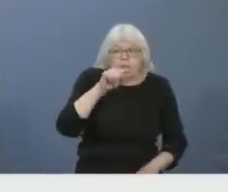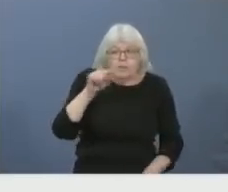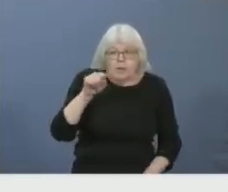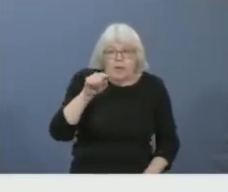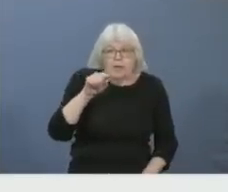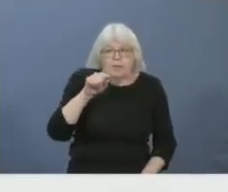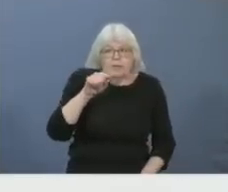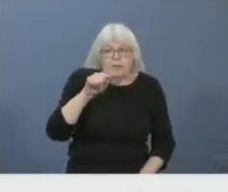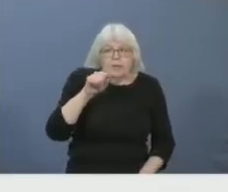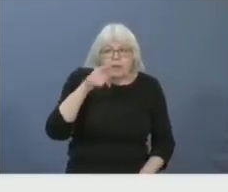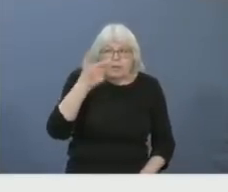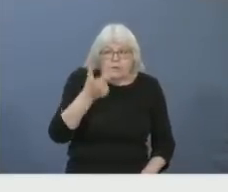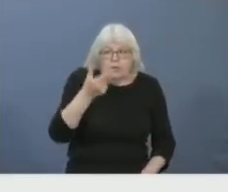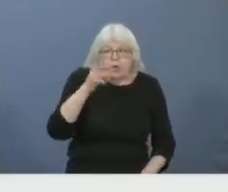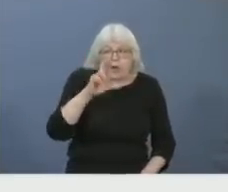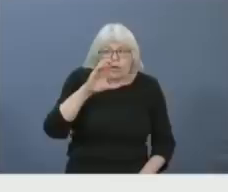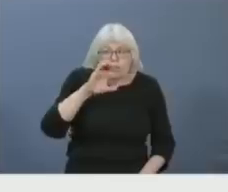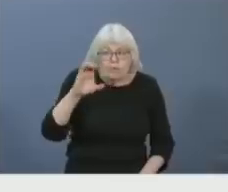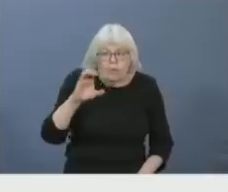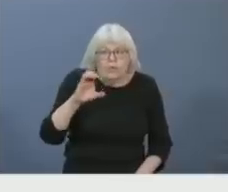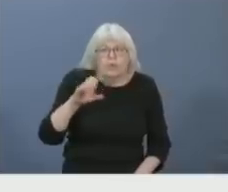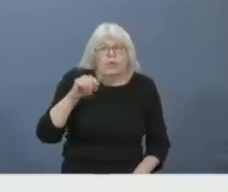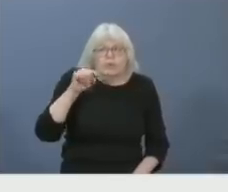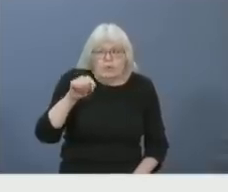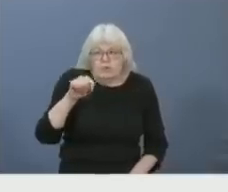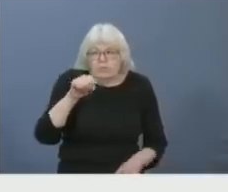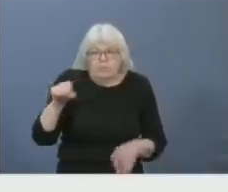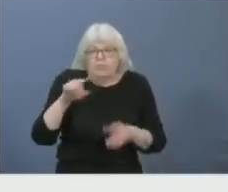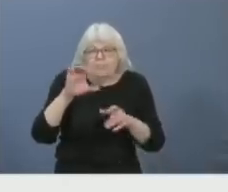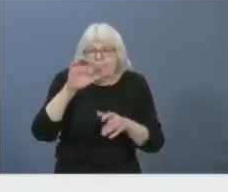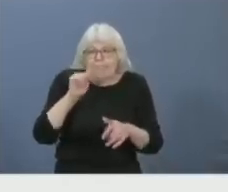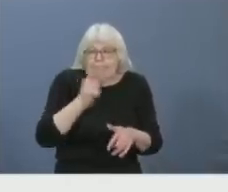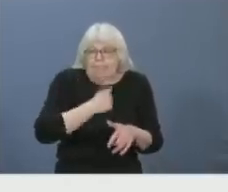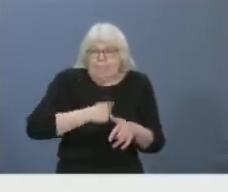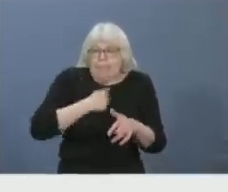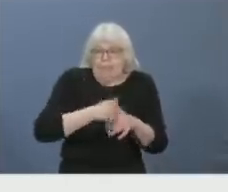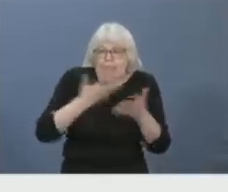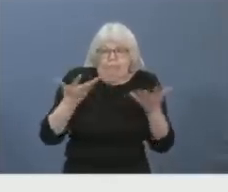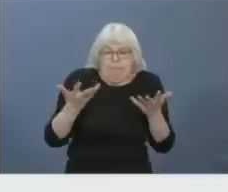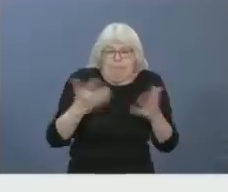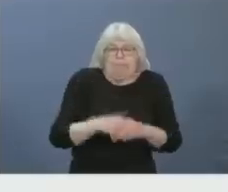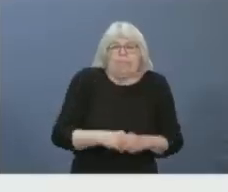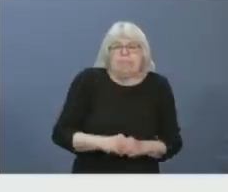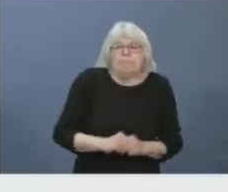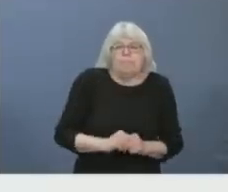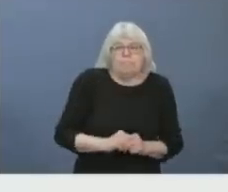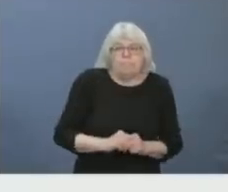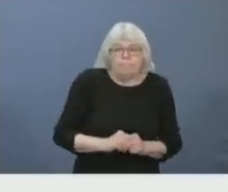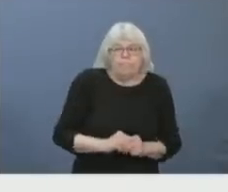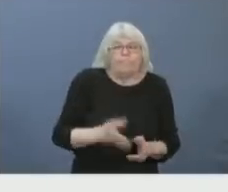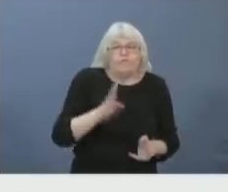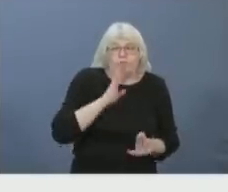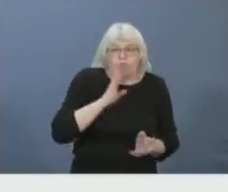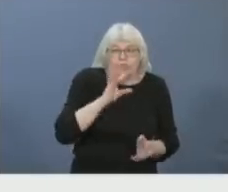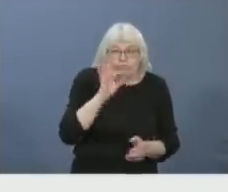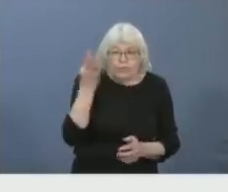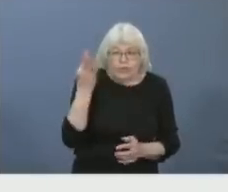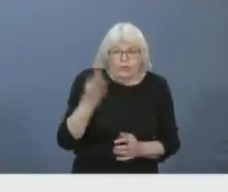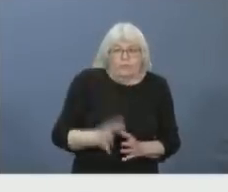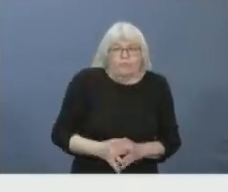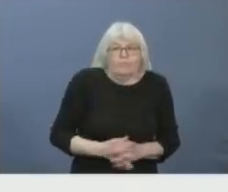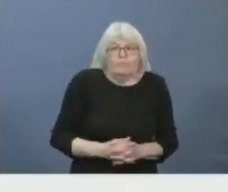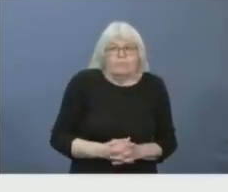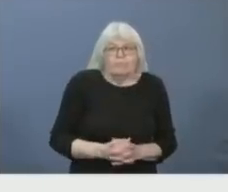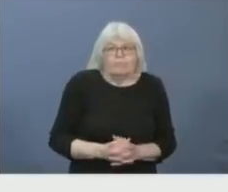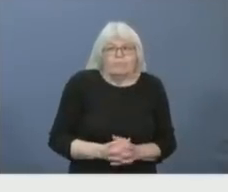rcmp-drc.gc.ca. Mes remarques seront prononcées en anglais aujourd'hui, mais elles seront disponibles dans les deux langues officielles sur le site web de